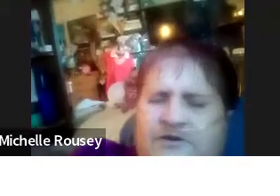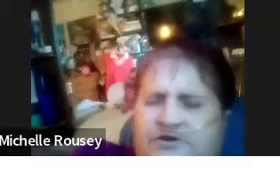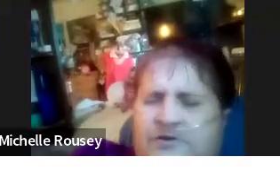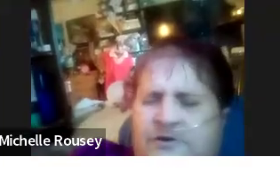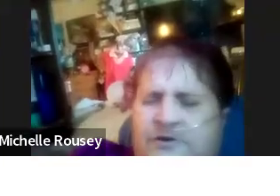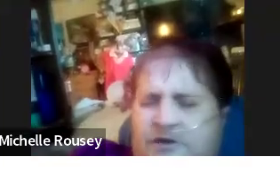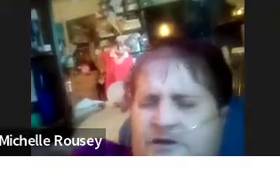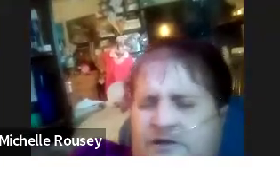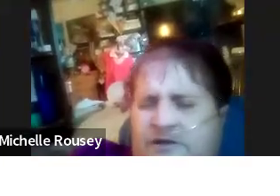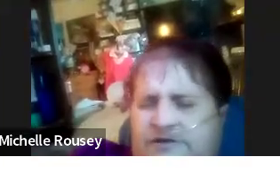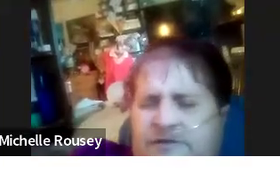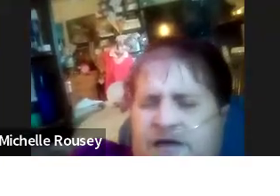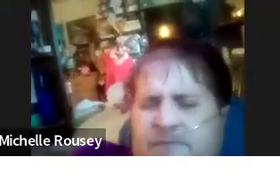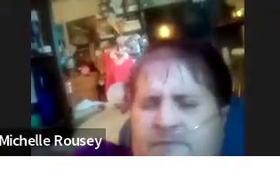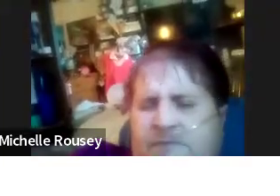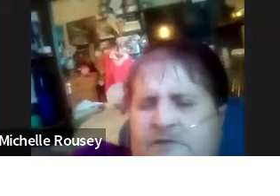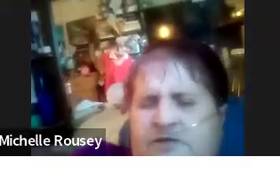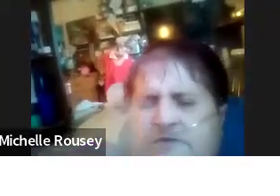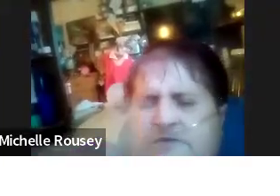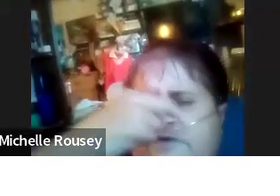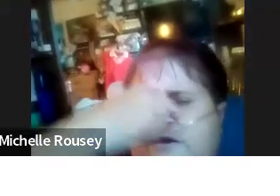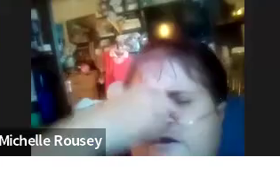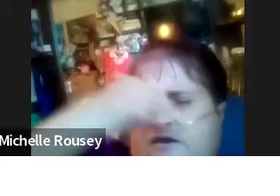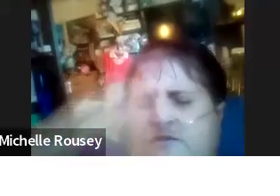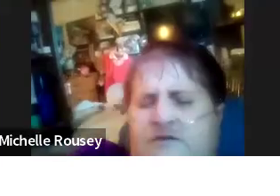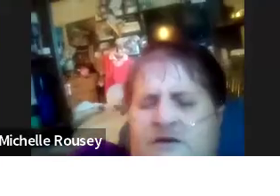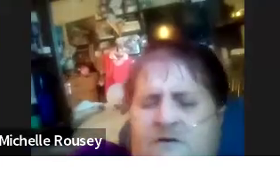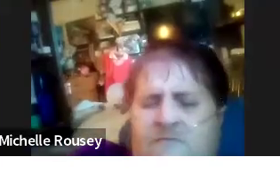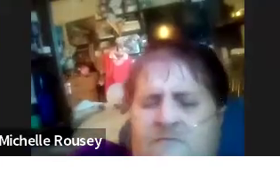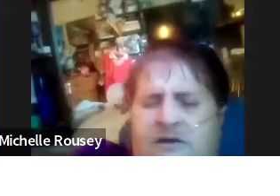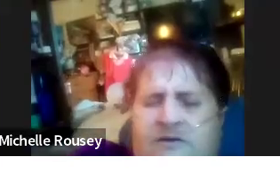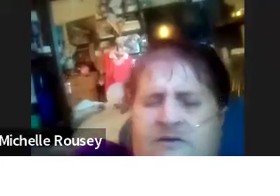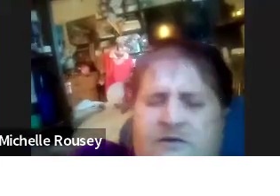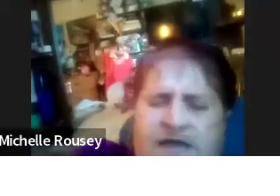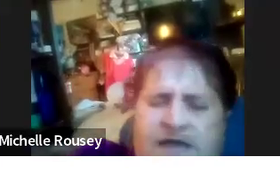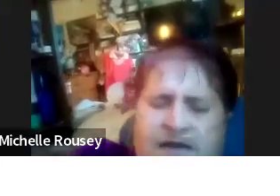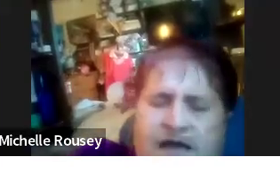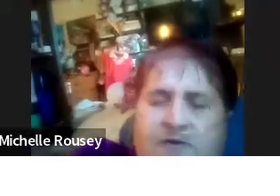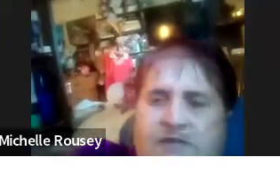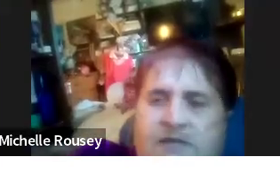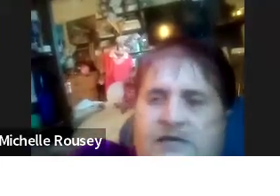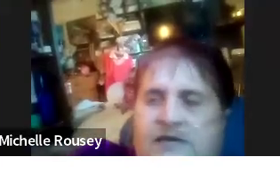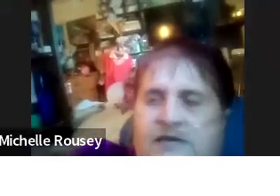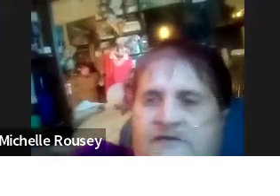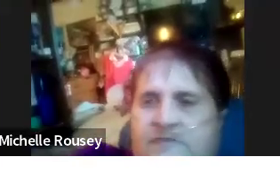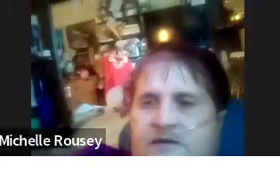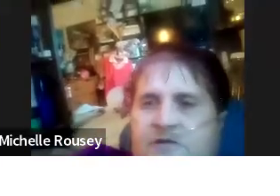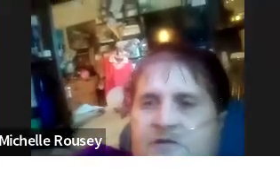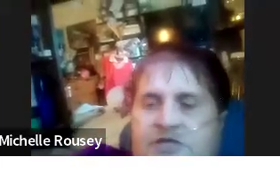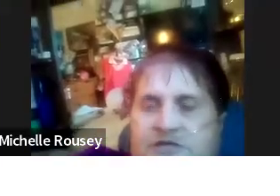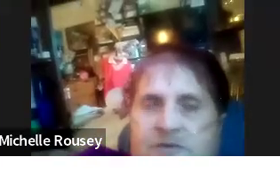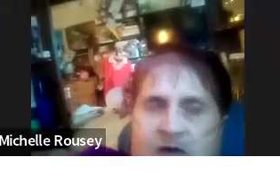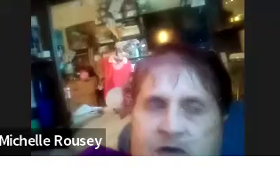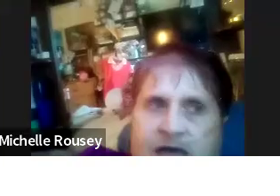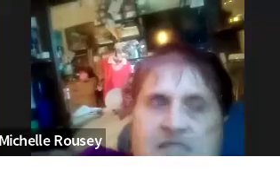Earlier this year, I worked on some of the capital projects and looked at equity and some of the